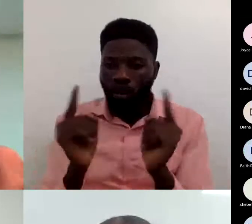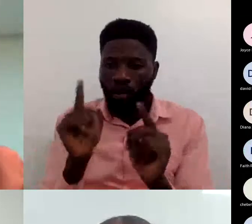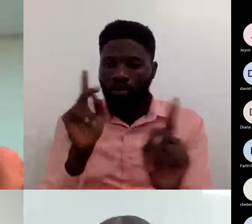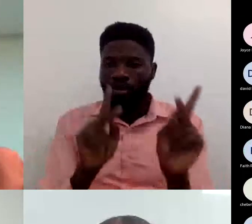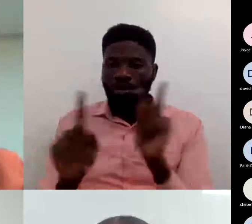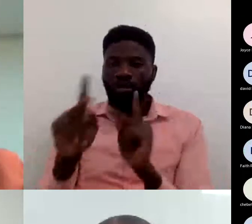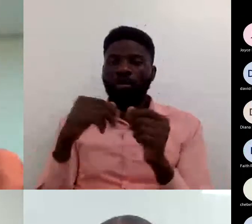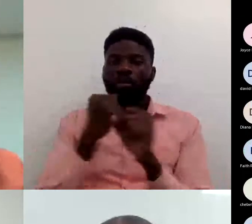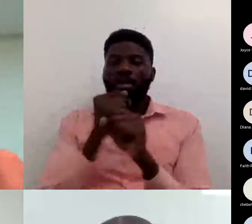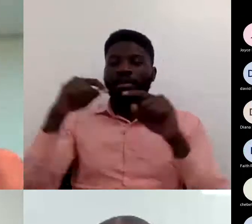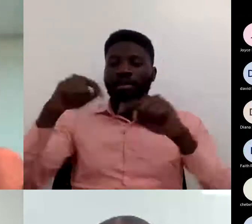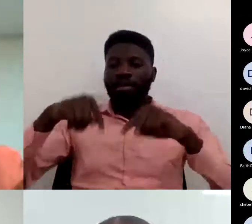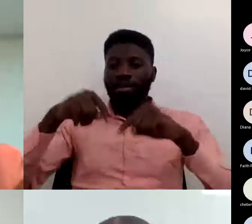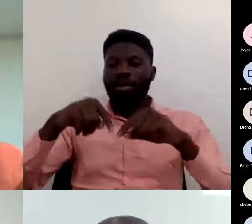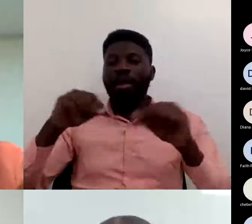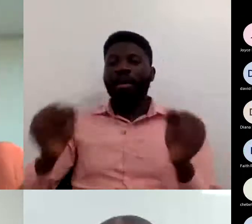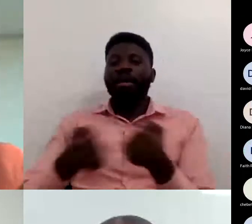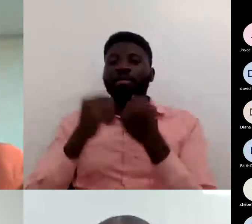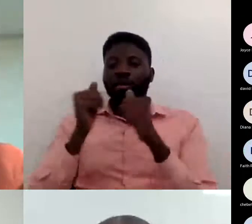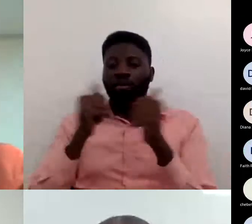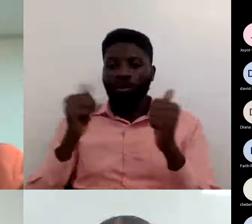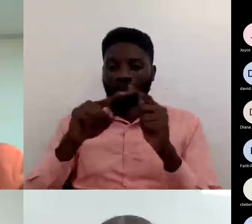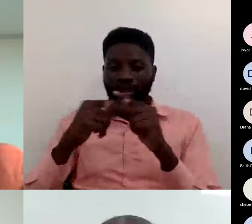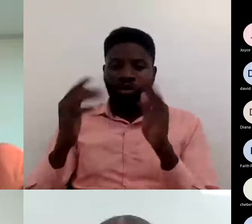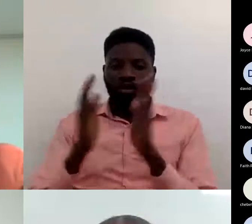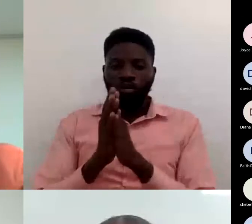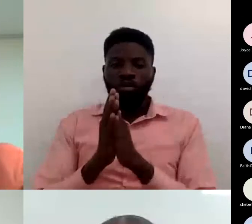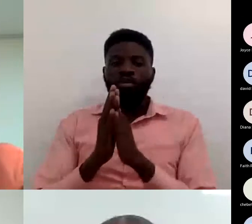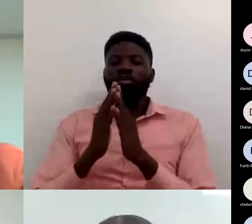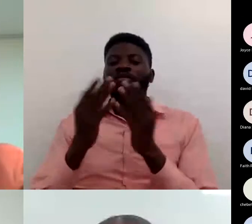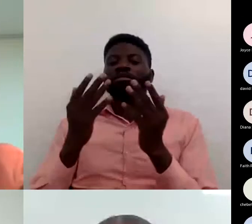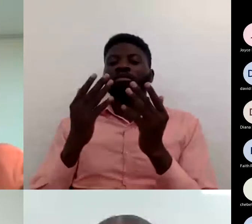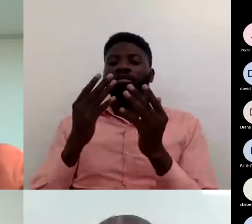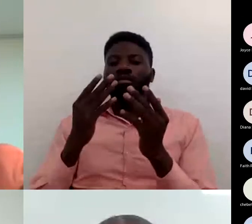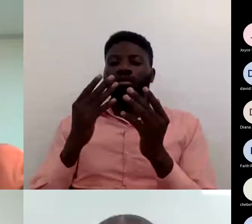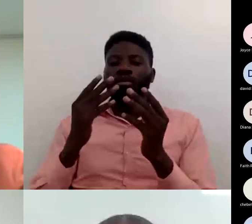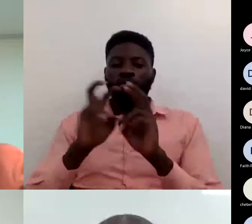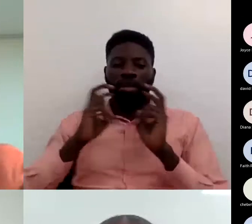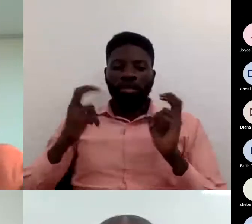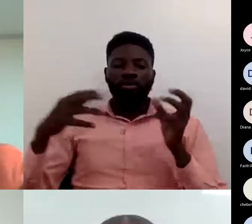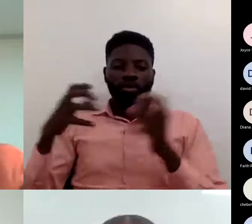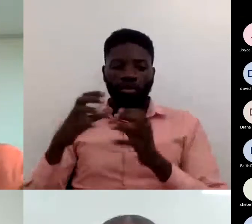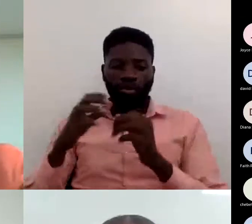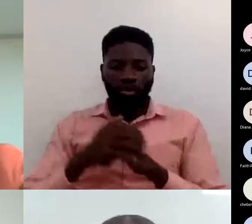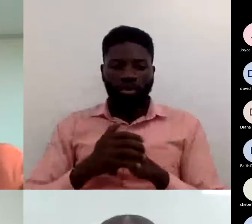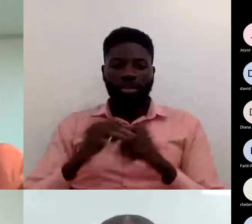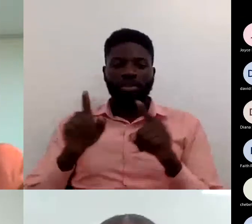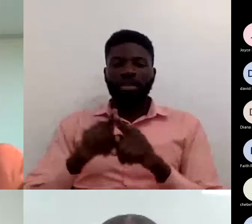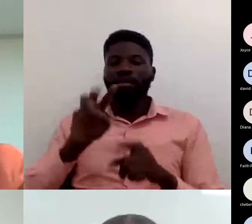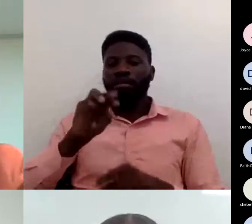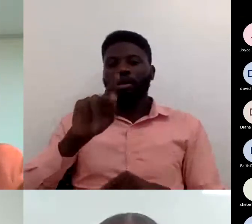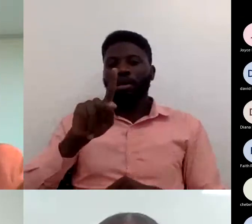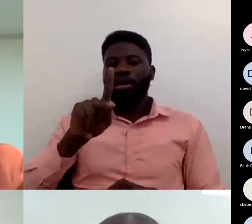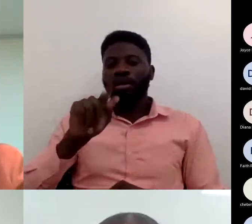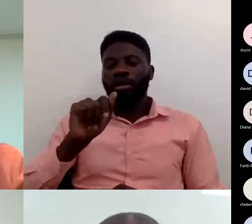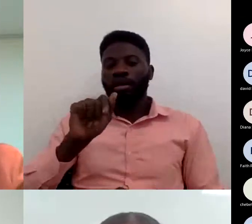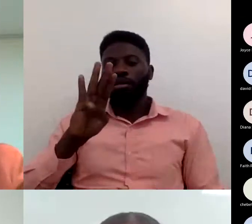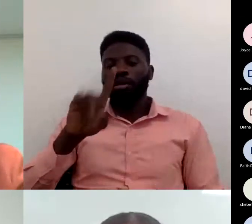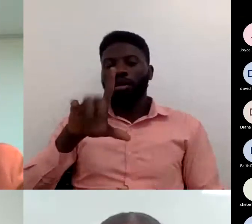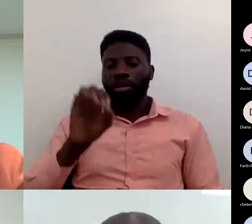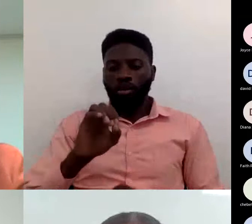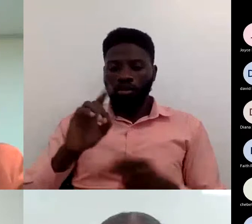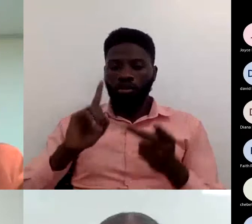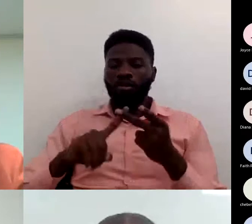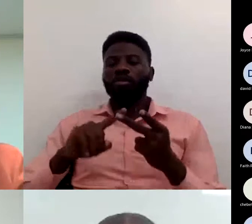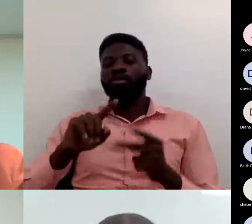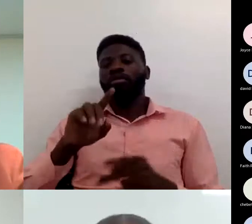made this possible, starting with the wonderful panelists, starting with Macabello, Dr. Davidson, David